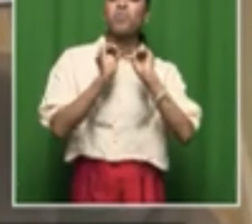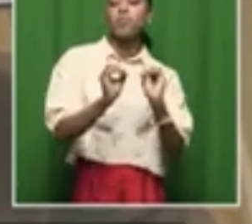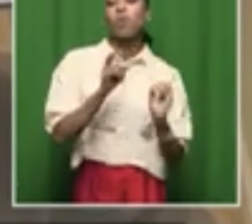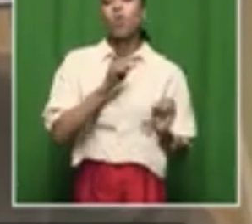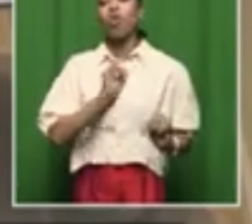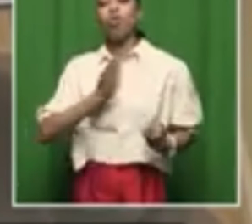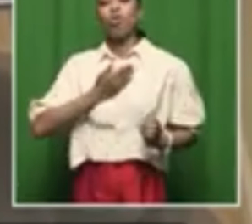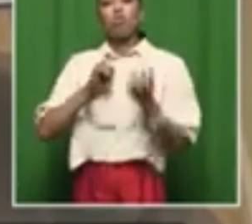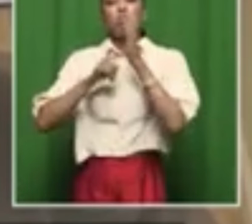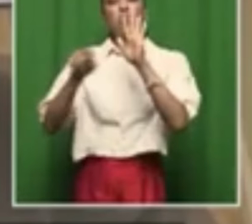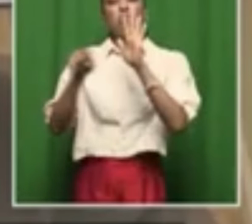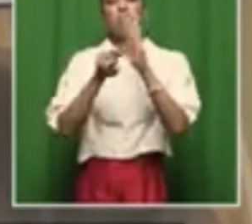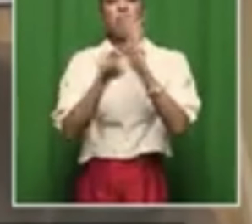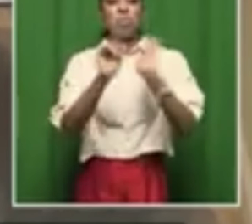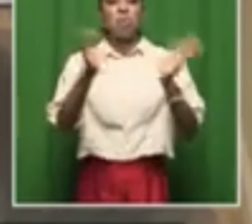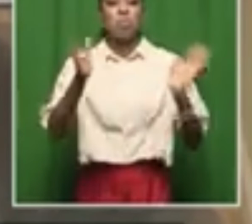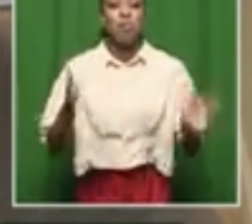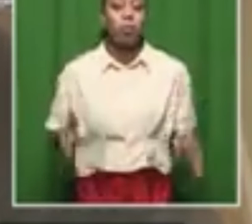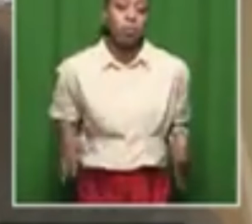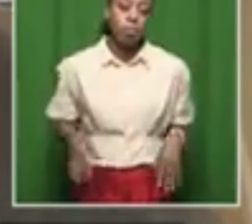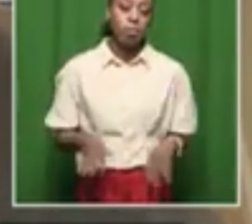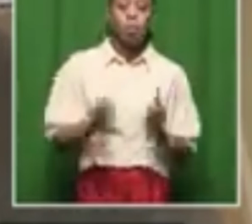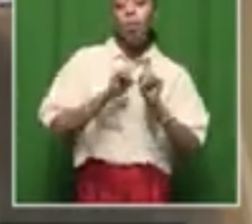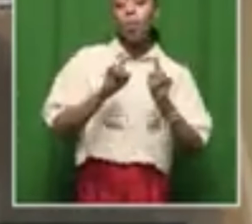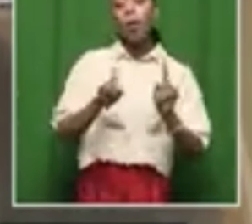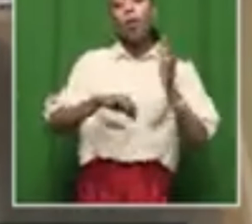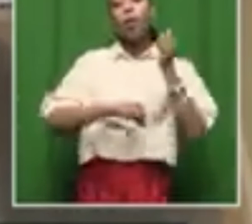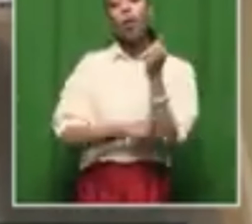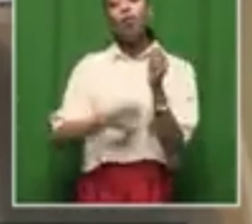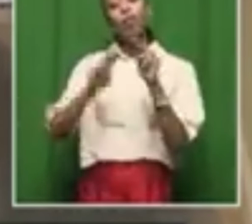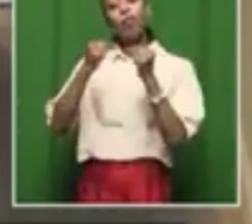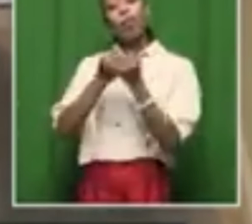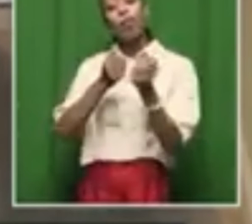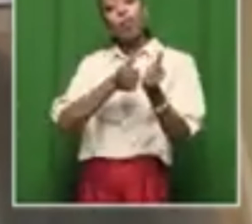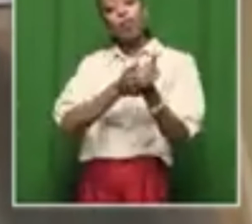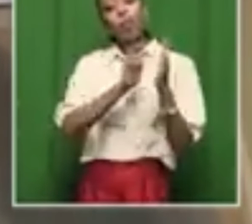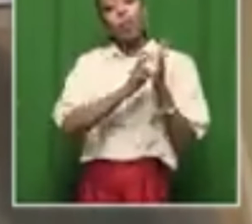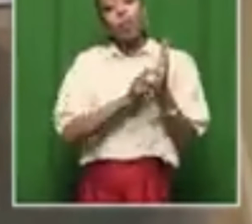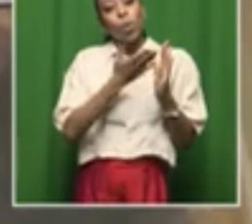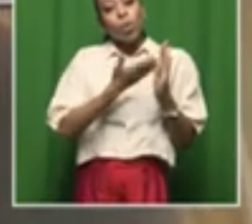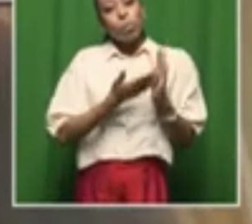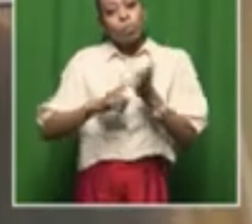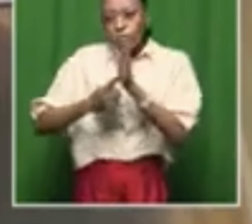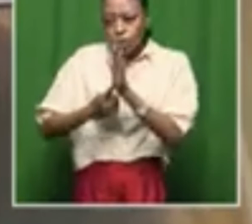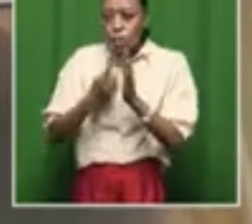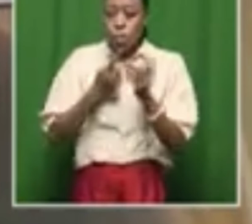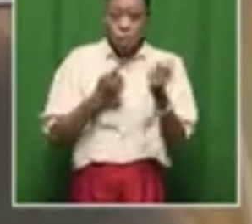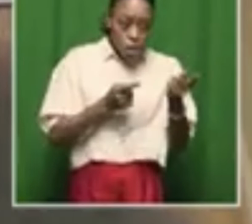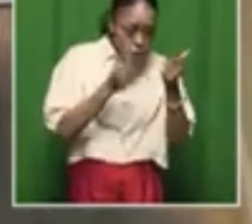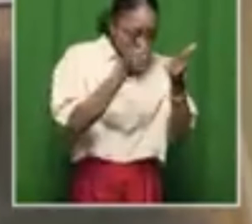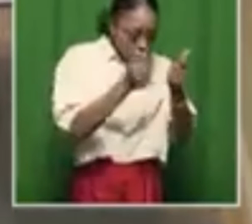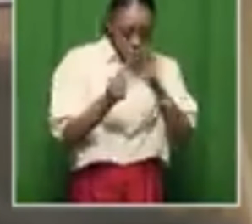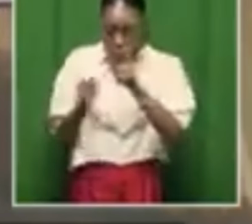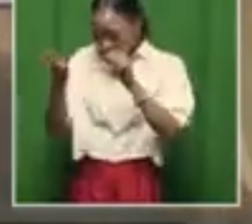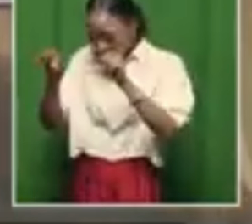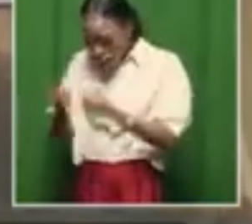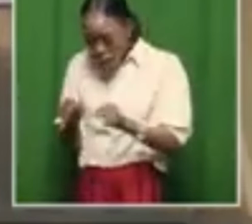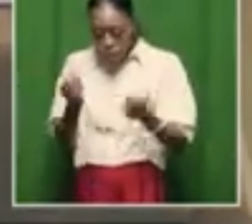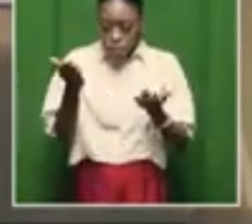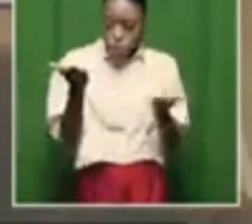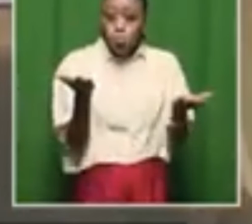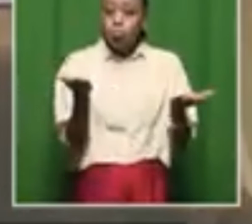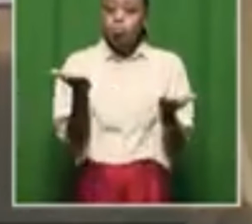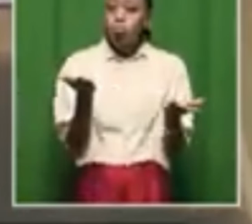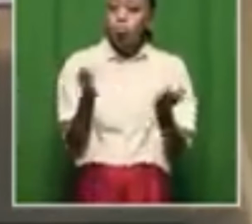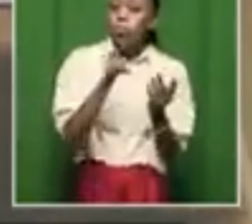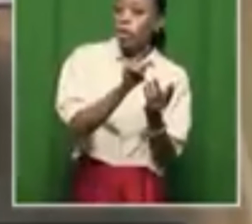only want to show the bad ones. But the Office of Health Standard Compliance was showing and saying, here you have passed 100%, here you have failed,